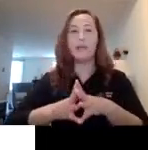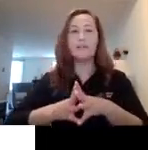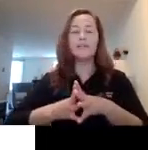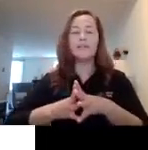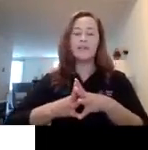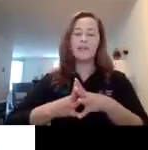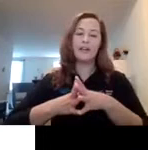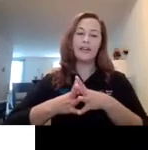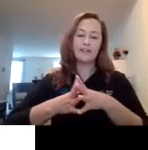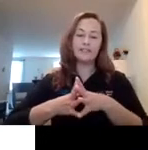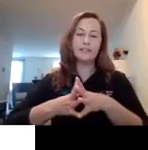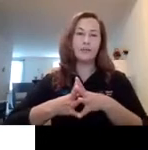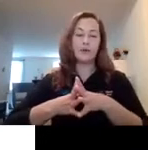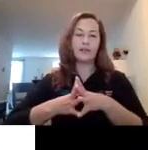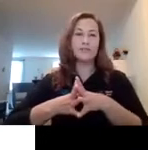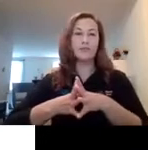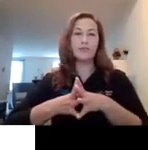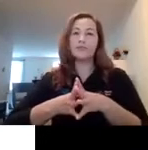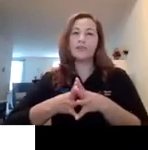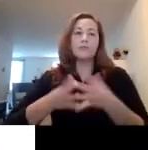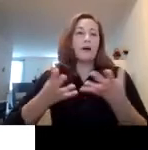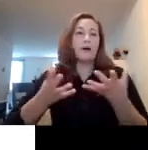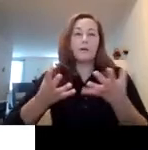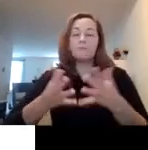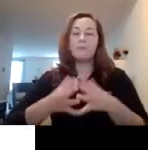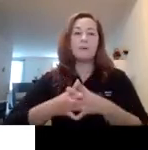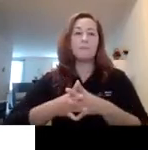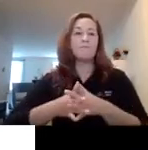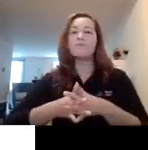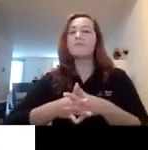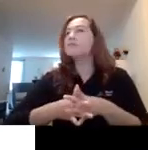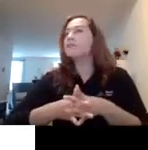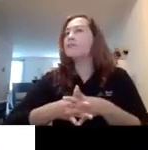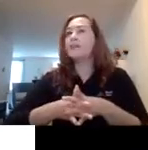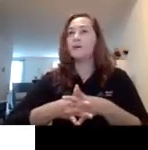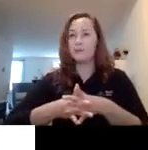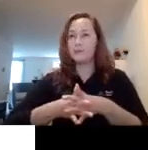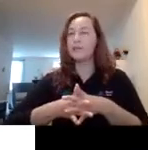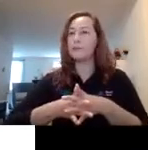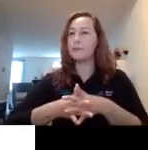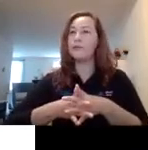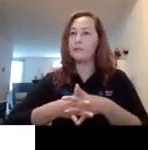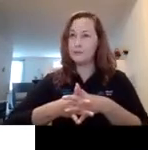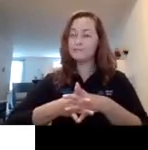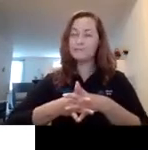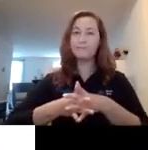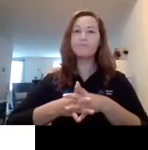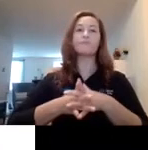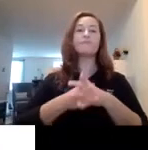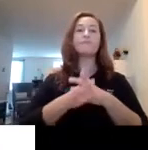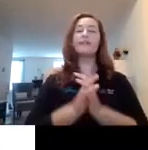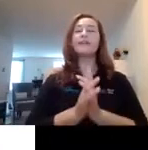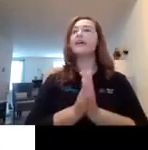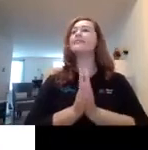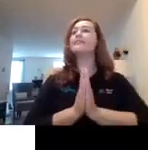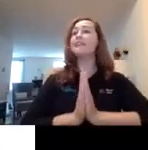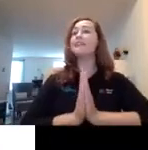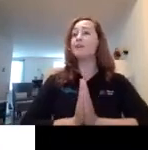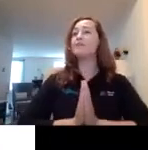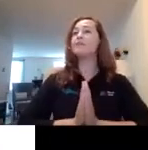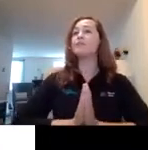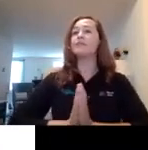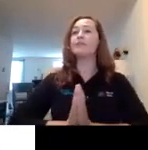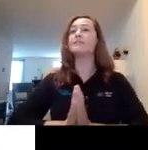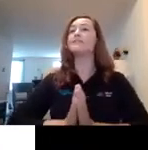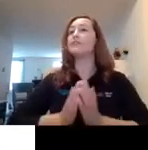into place. And at that time, I can say we trained about 13,000 employees. And the